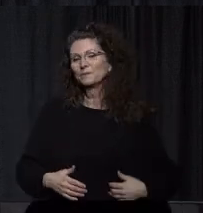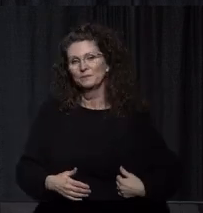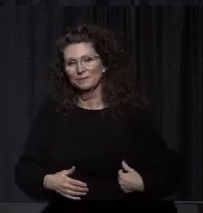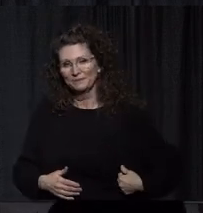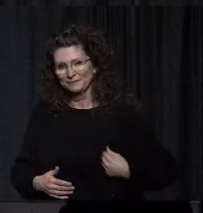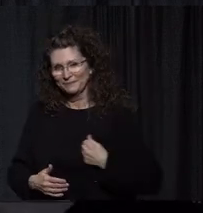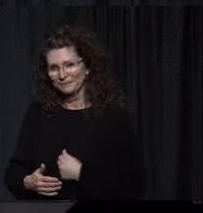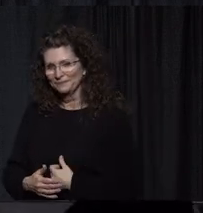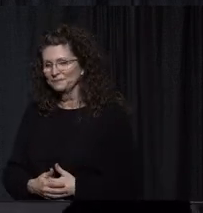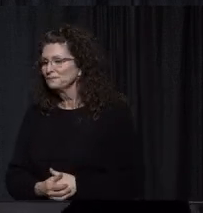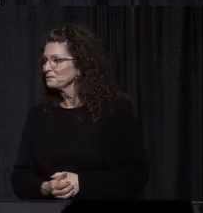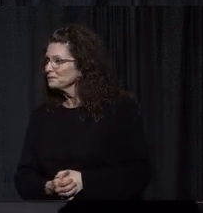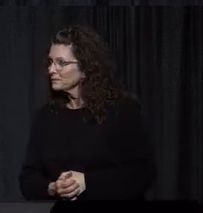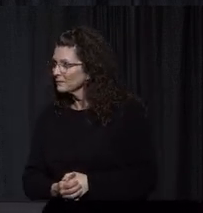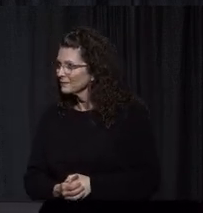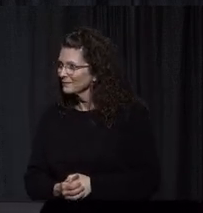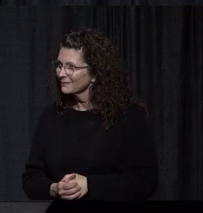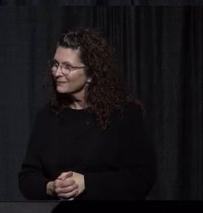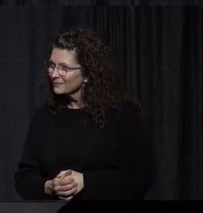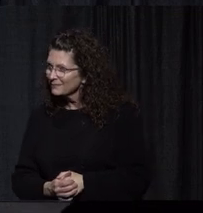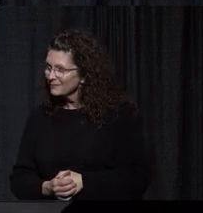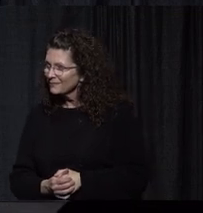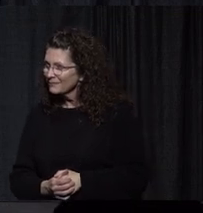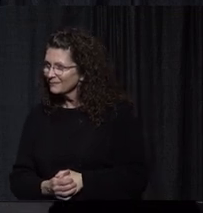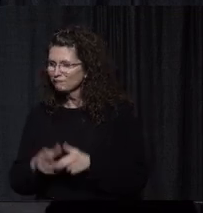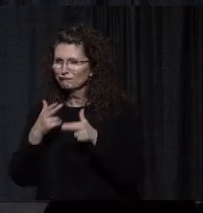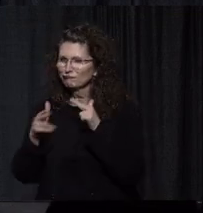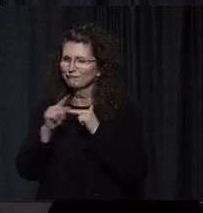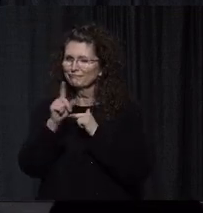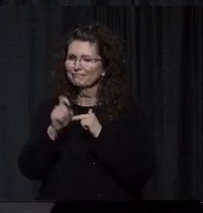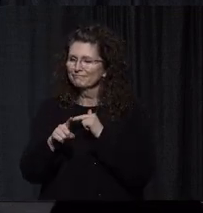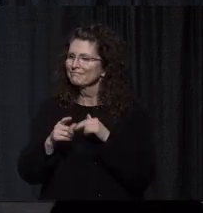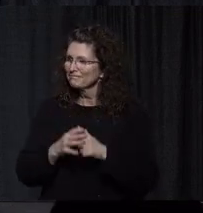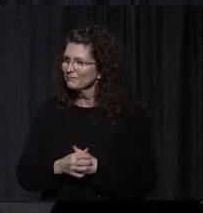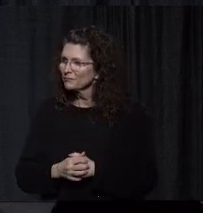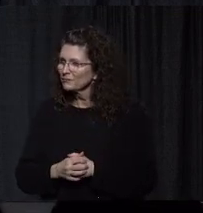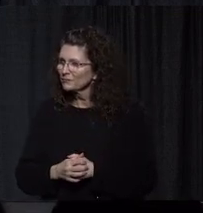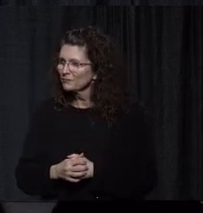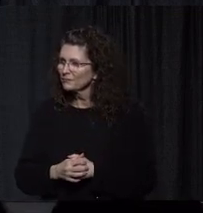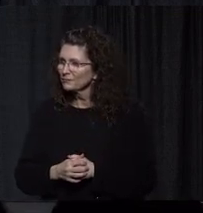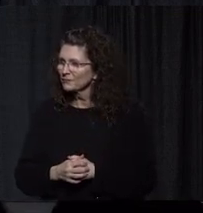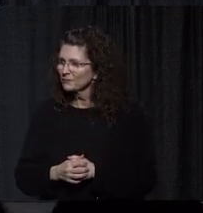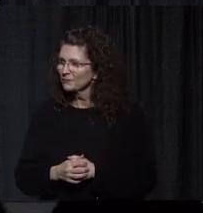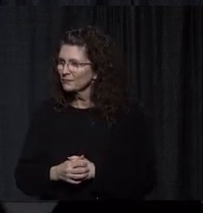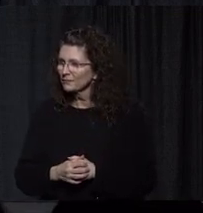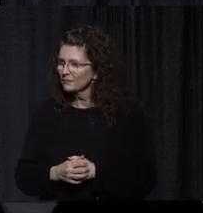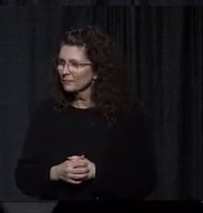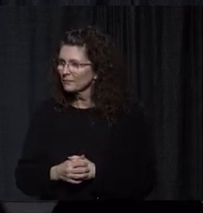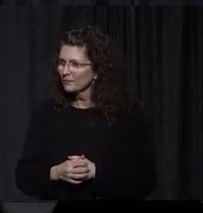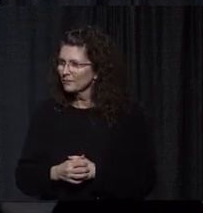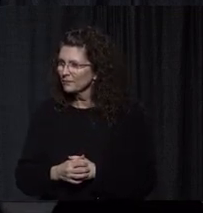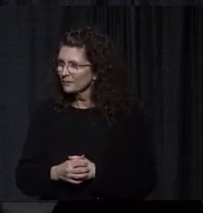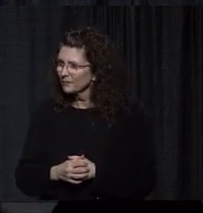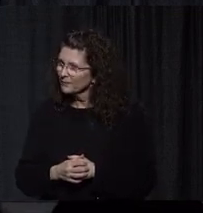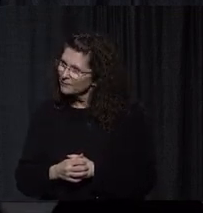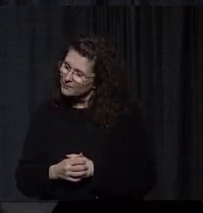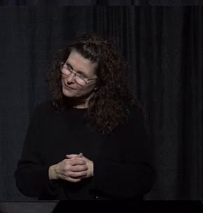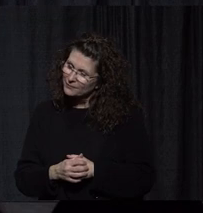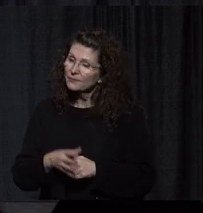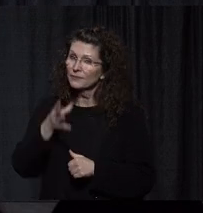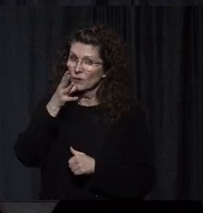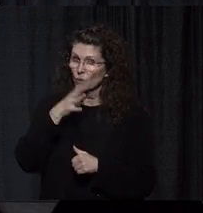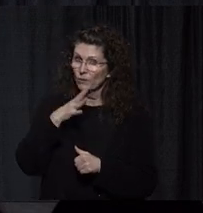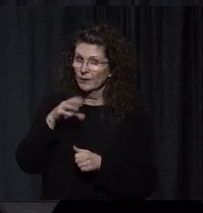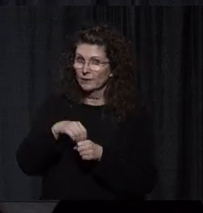Microphone should be on. So I just wanted to ask a quick question. You spoke about being a woman in leadership